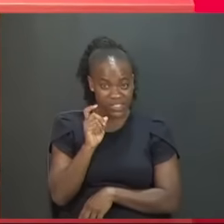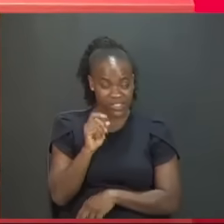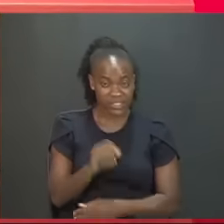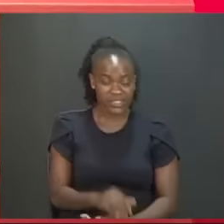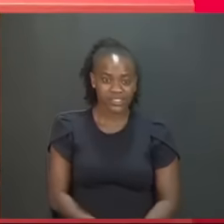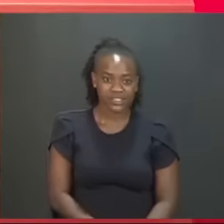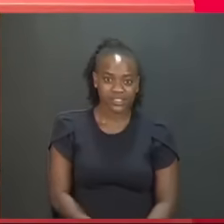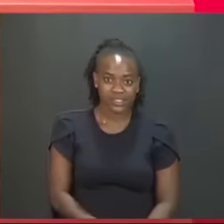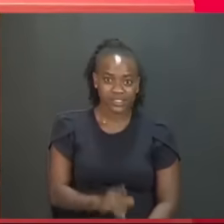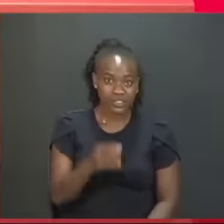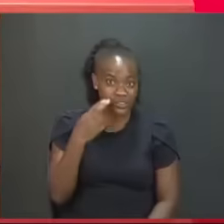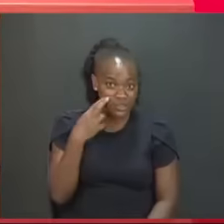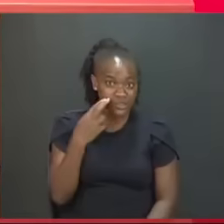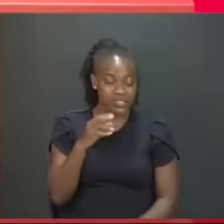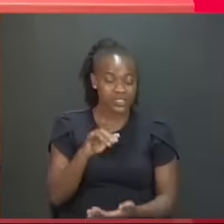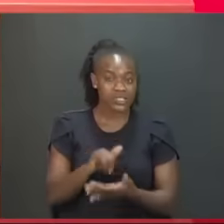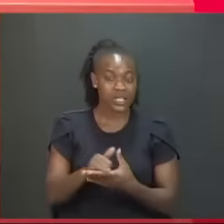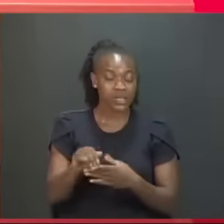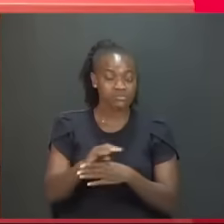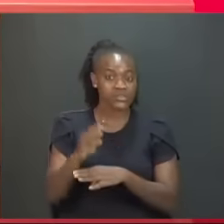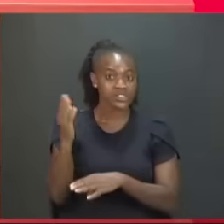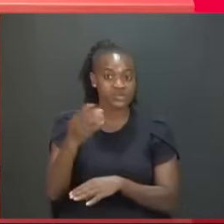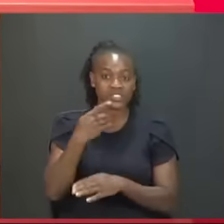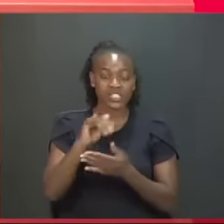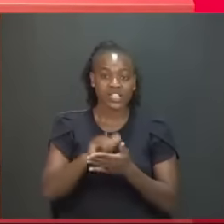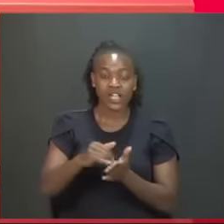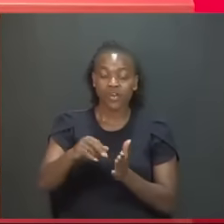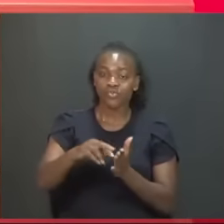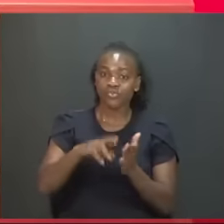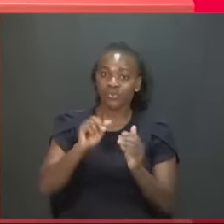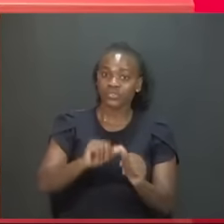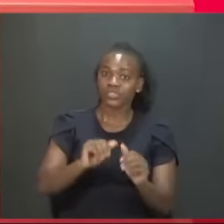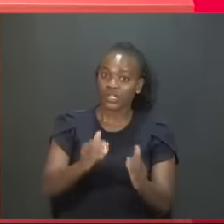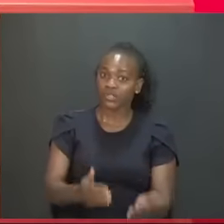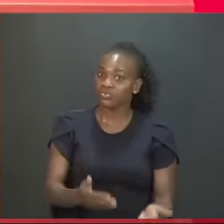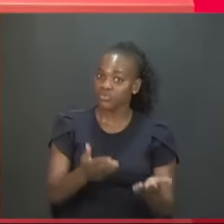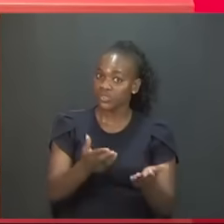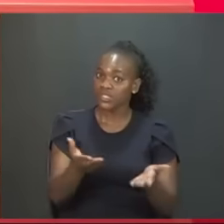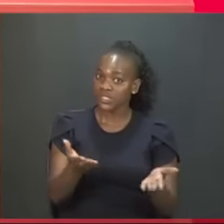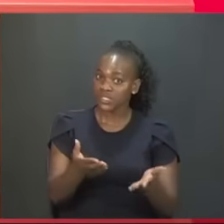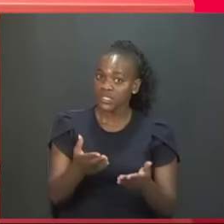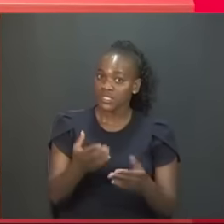Have you taken a look at the business statement indicating that reports may be presented?